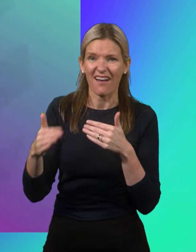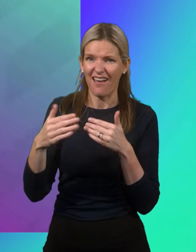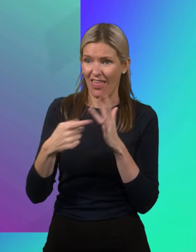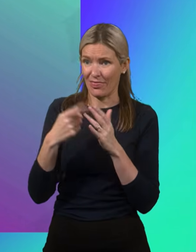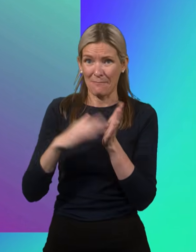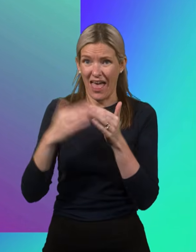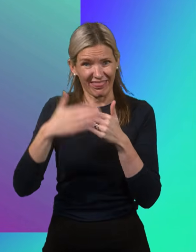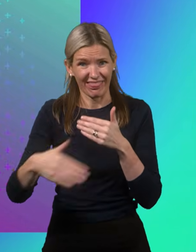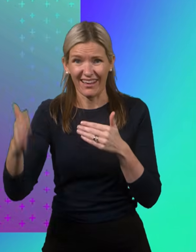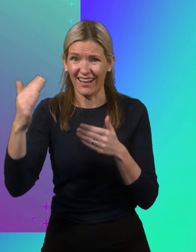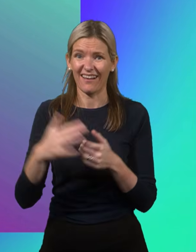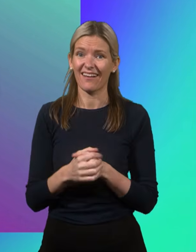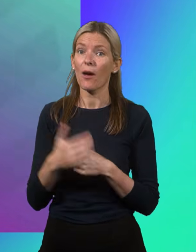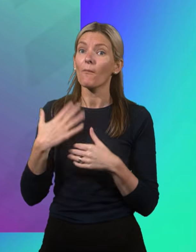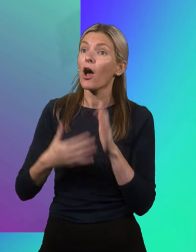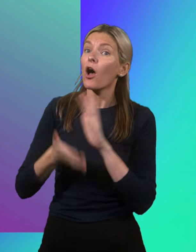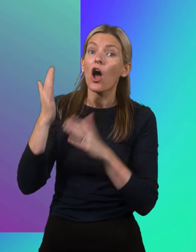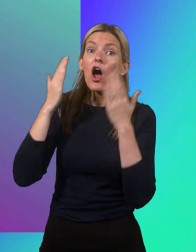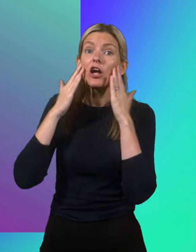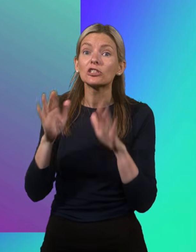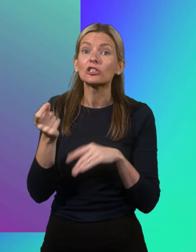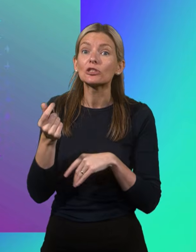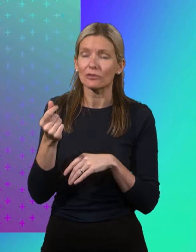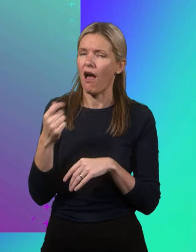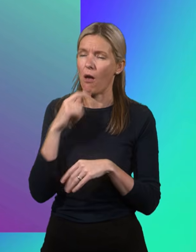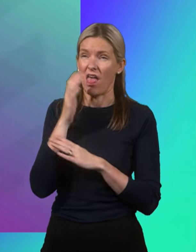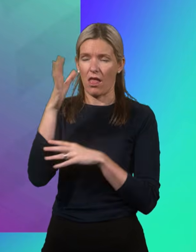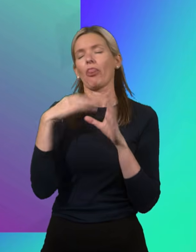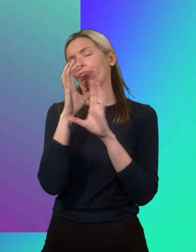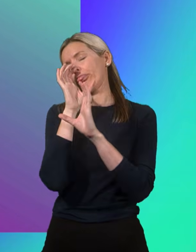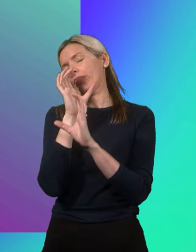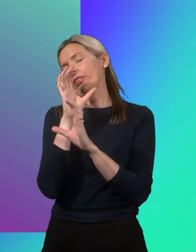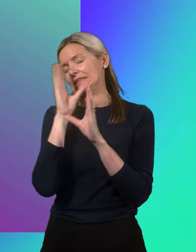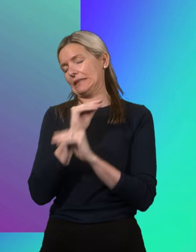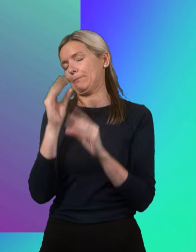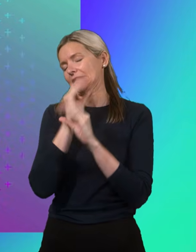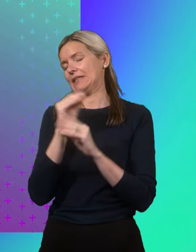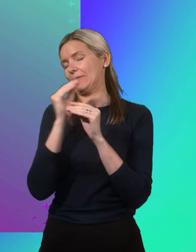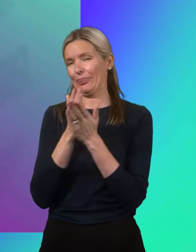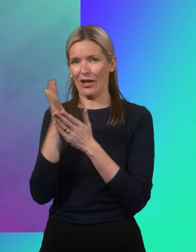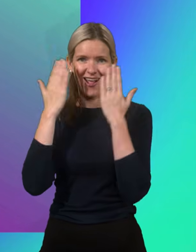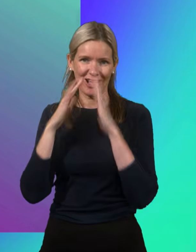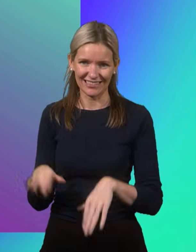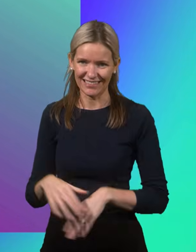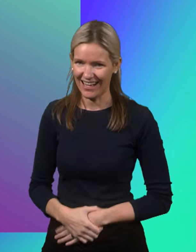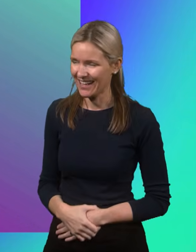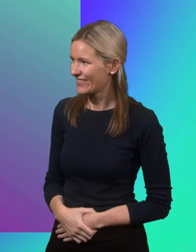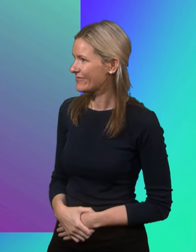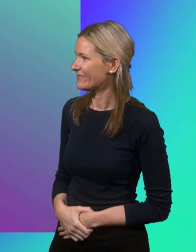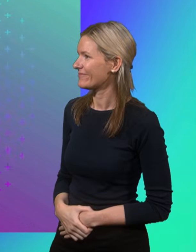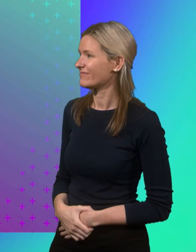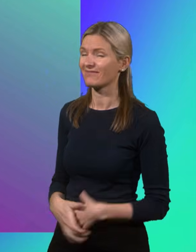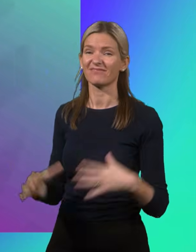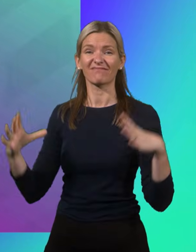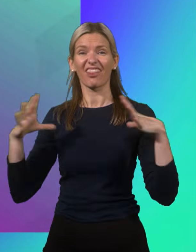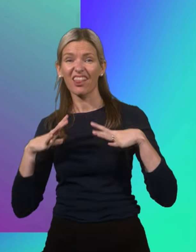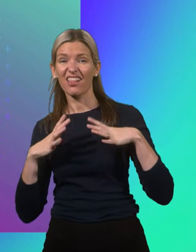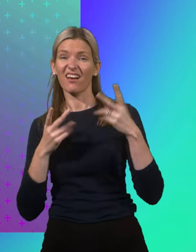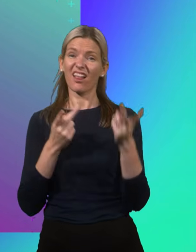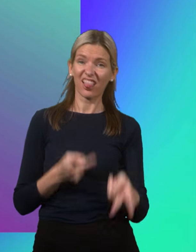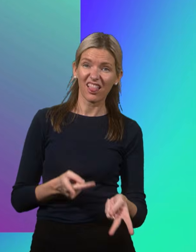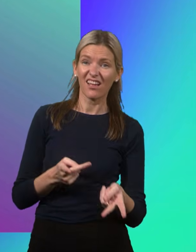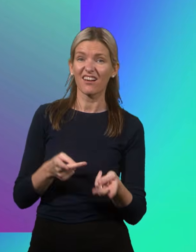month. And if we were going on holiday soon, I would just sleep. And Book Girl 17 has it all sussed